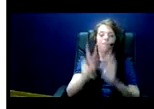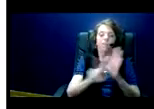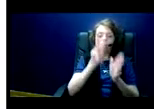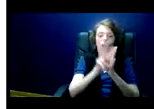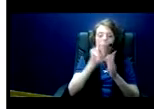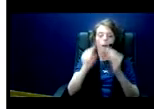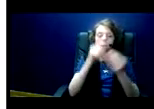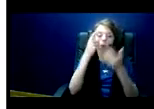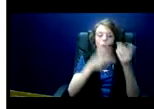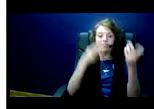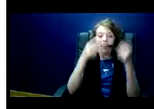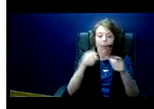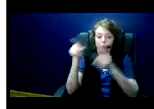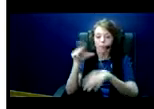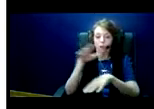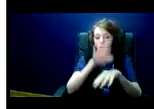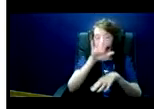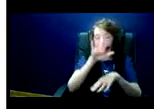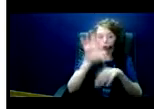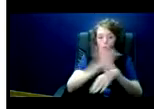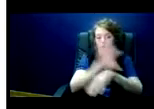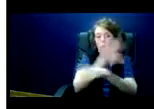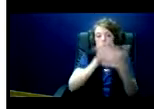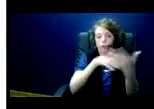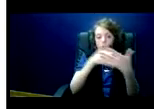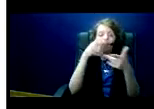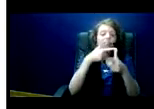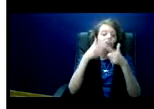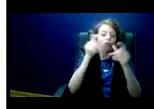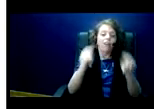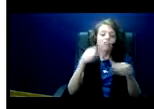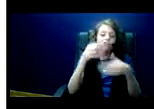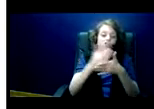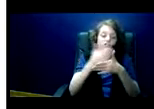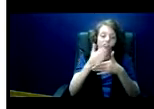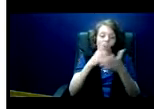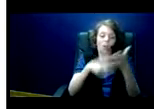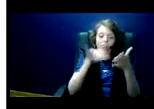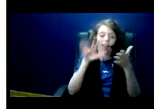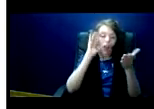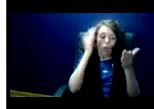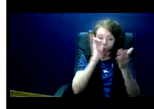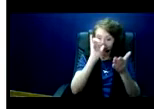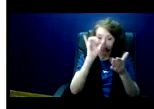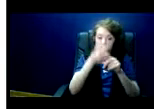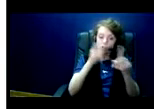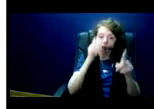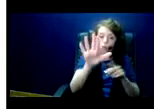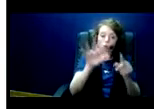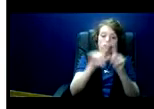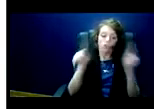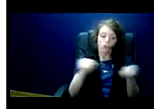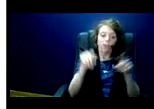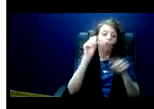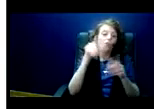what's happening on your computer screen. And so then you're able to really share what that process looks like on your screen. And